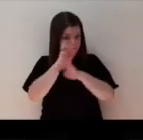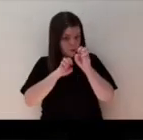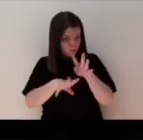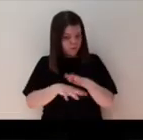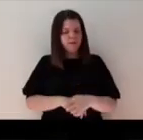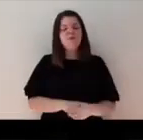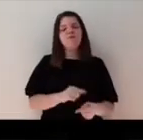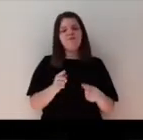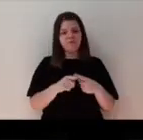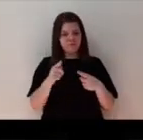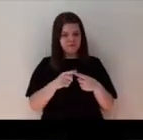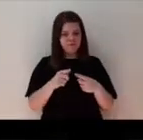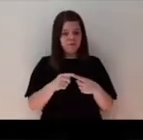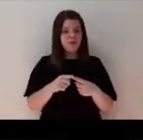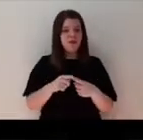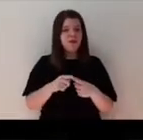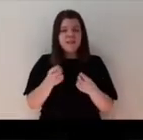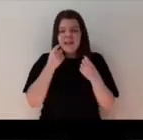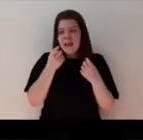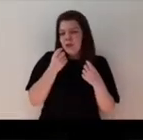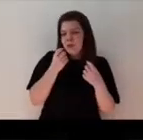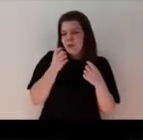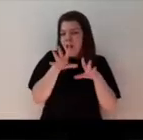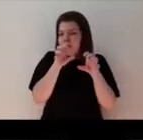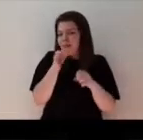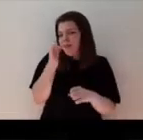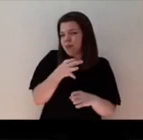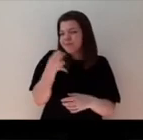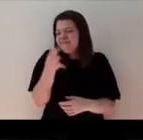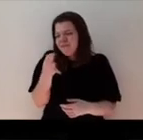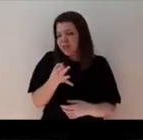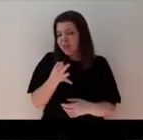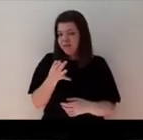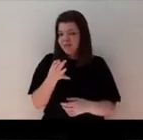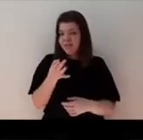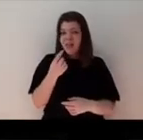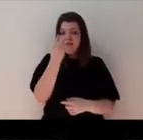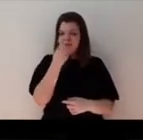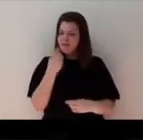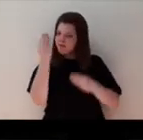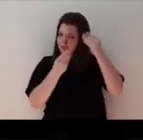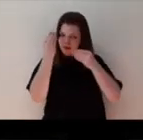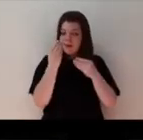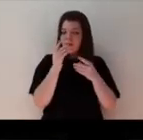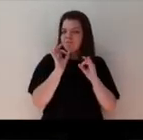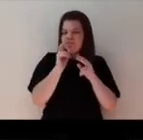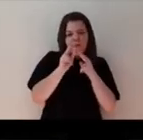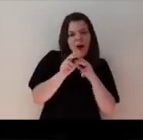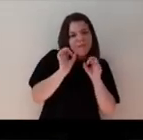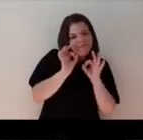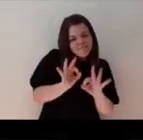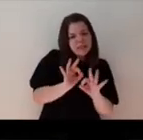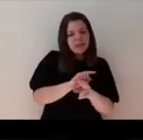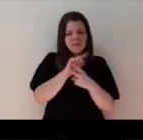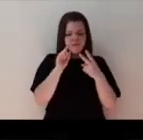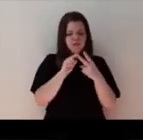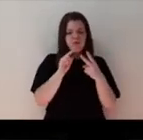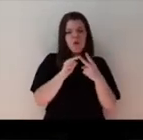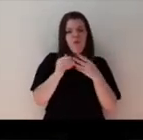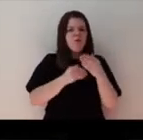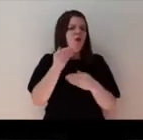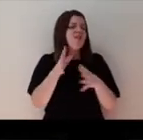So, design thinking allows us as a teacher to answer the following question. What do my students need to learn in the